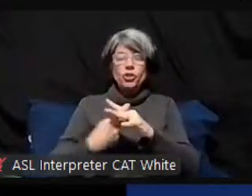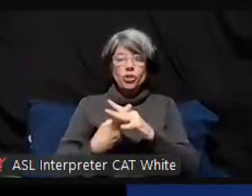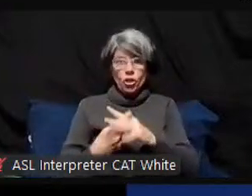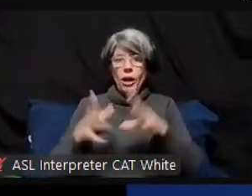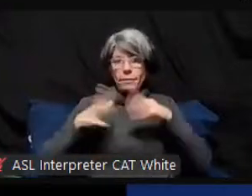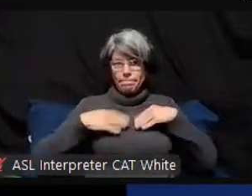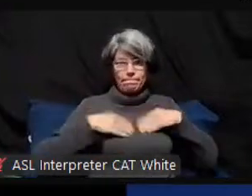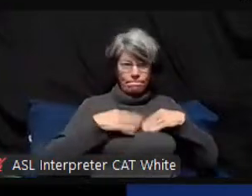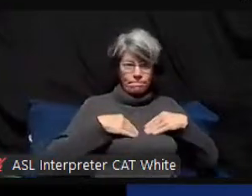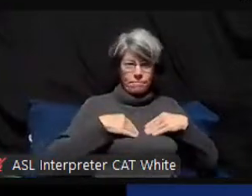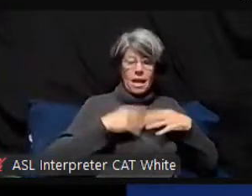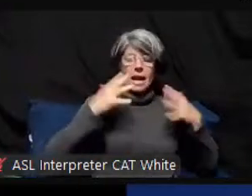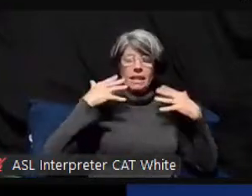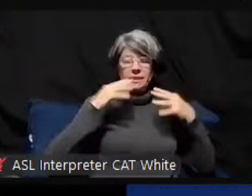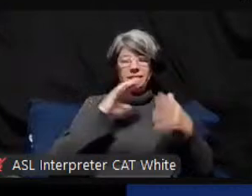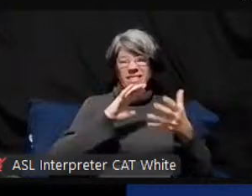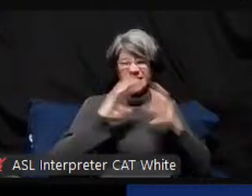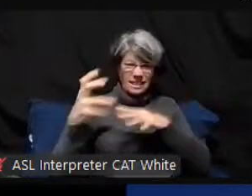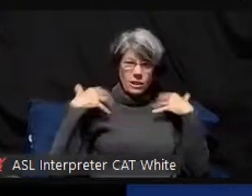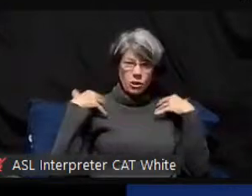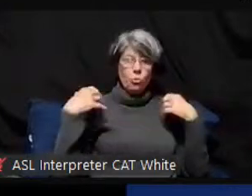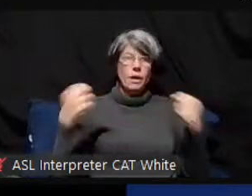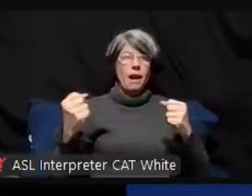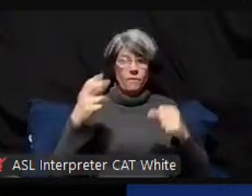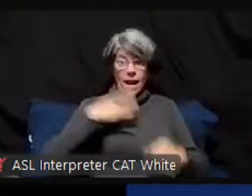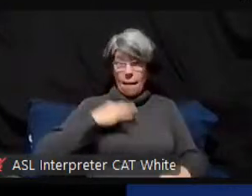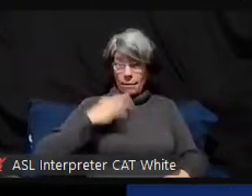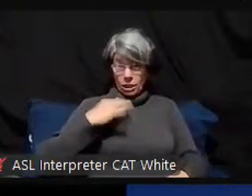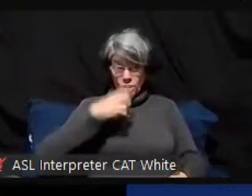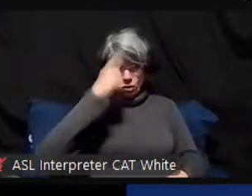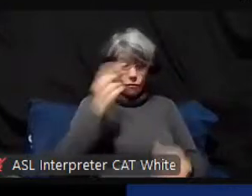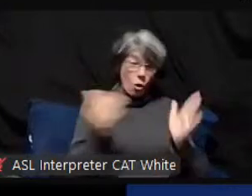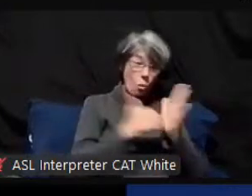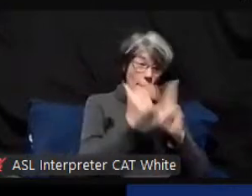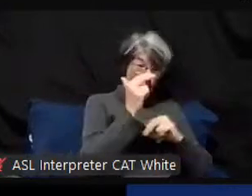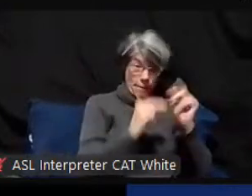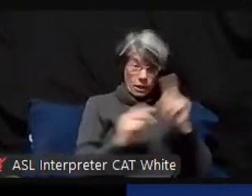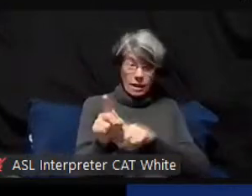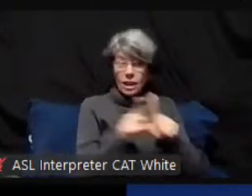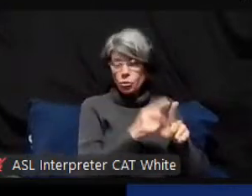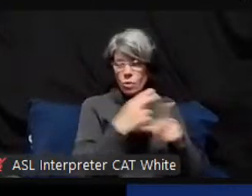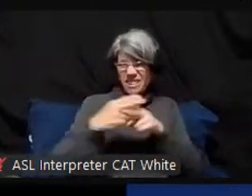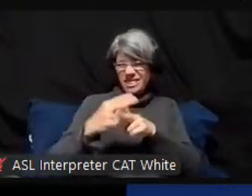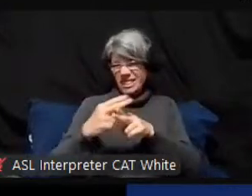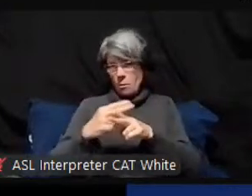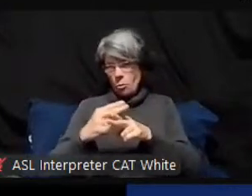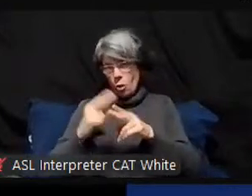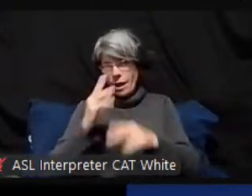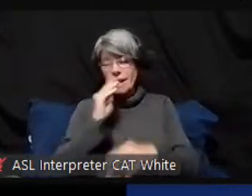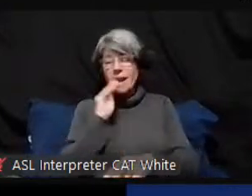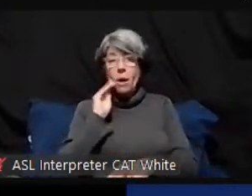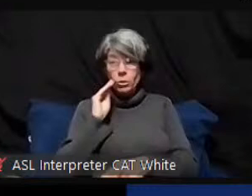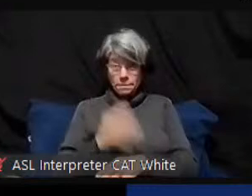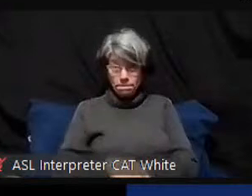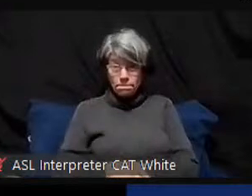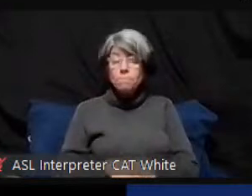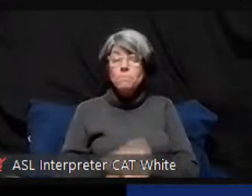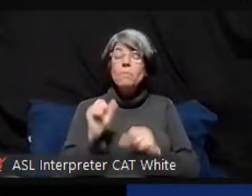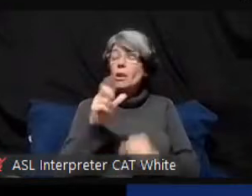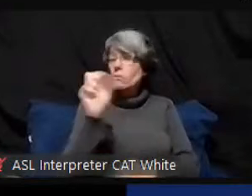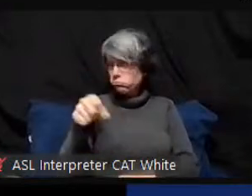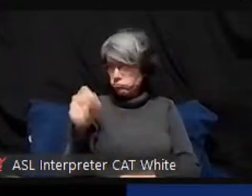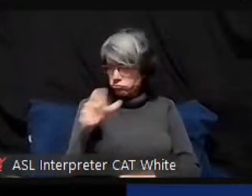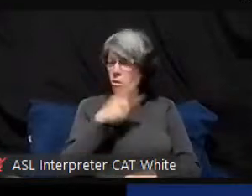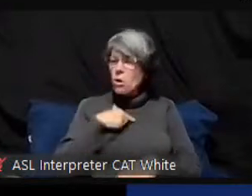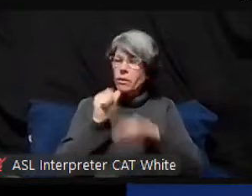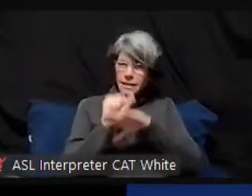in disaster recovery applications, both for rebuilds as well as temporary housing. You can absolutely